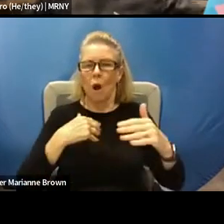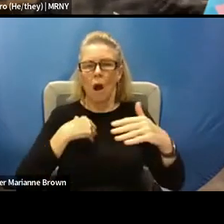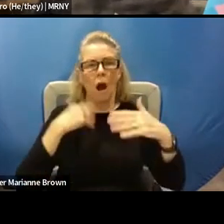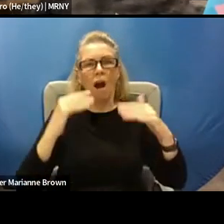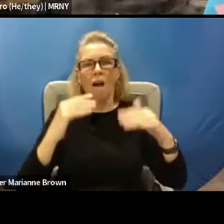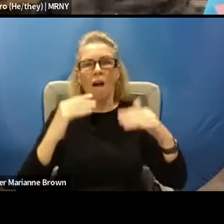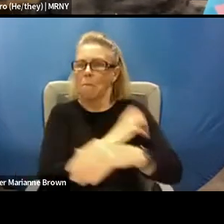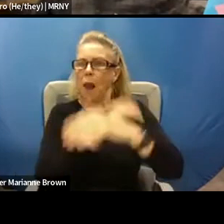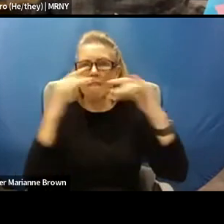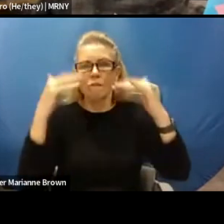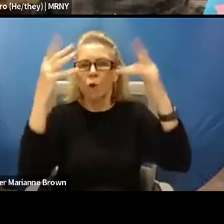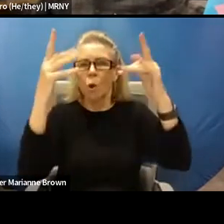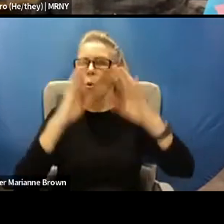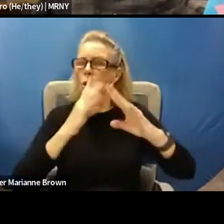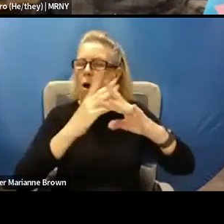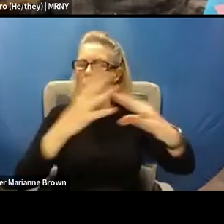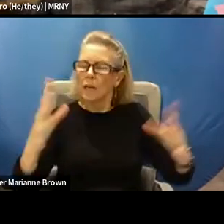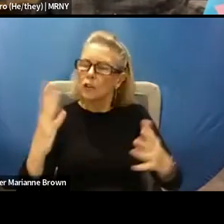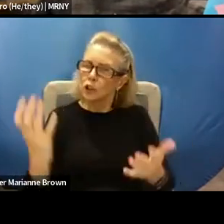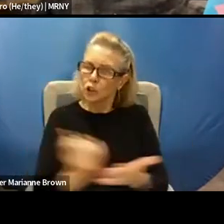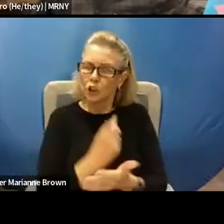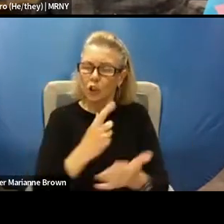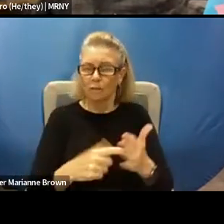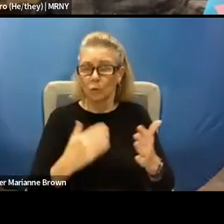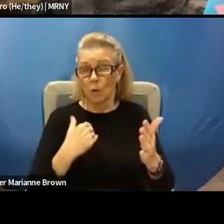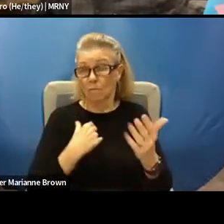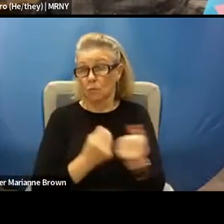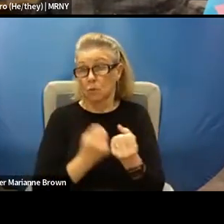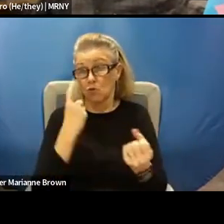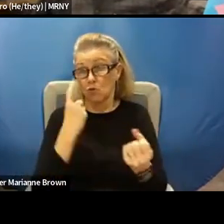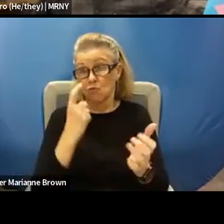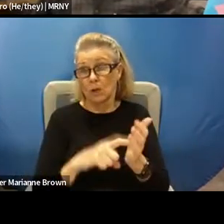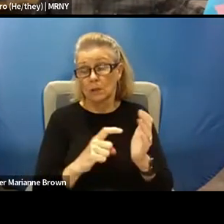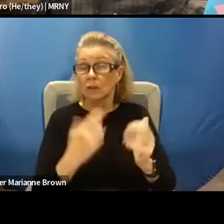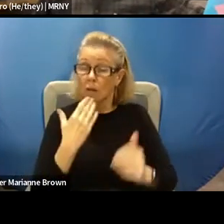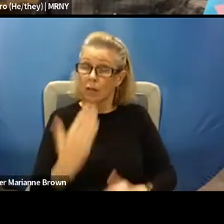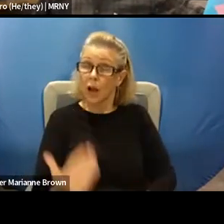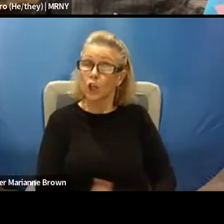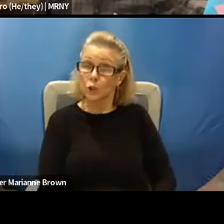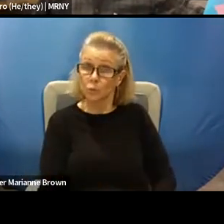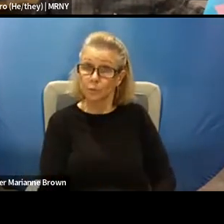same level of support and recognition. Thank you.